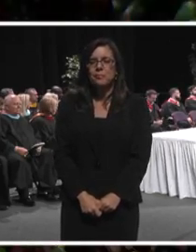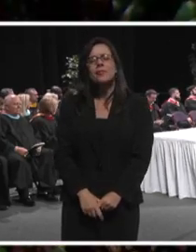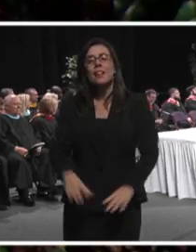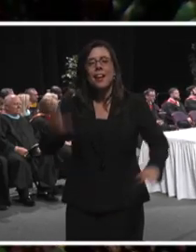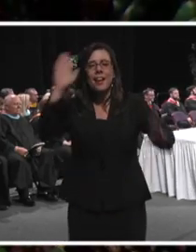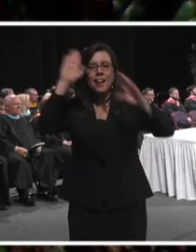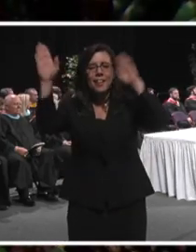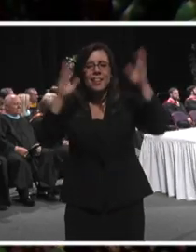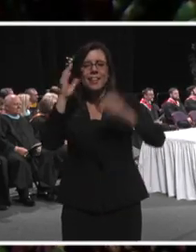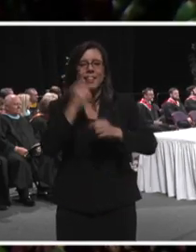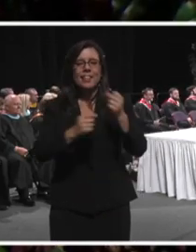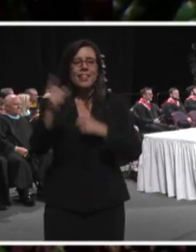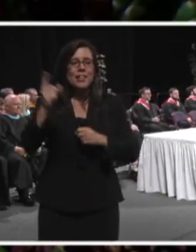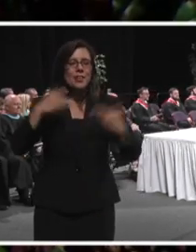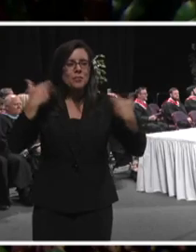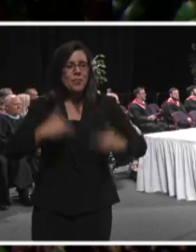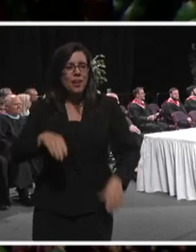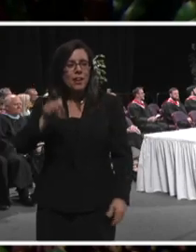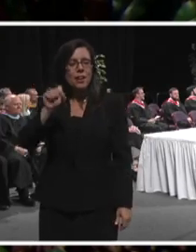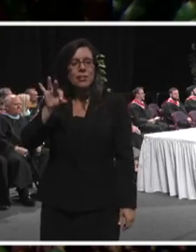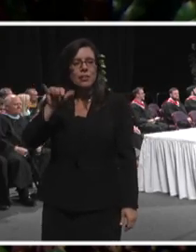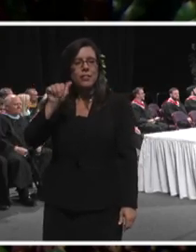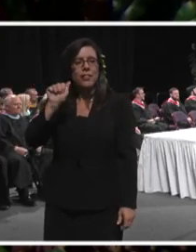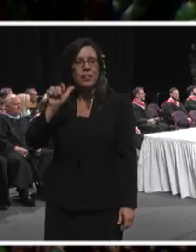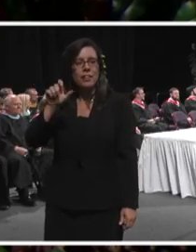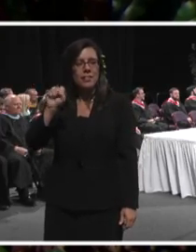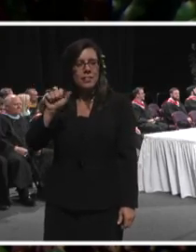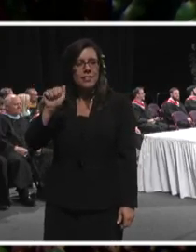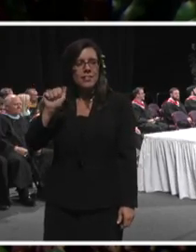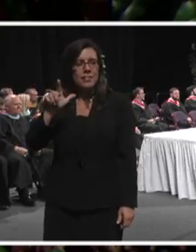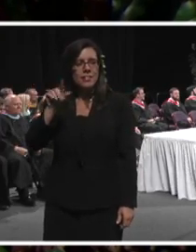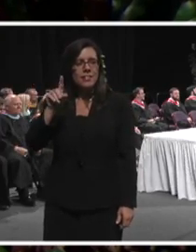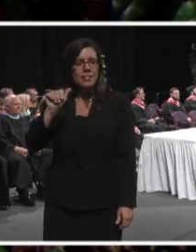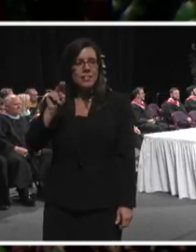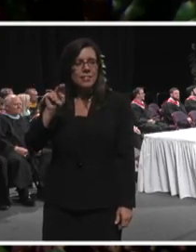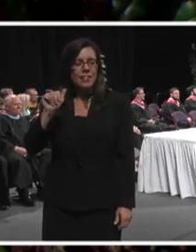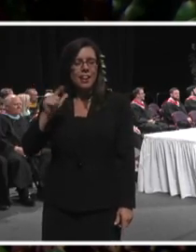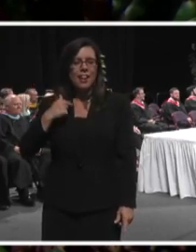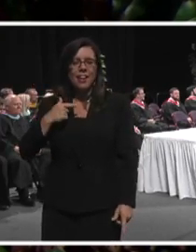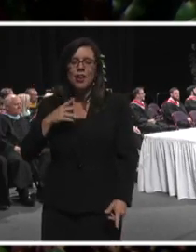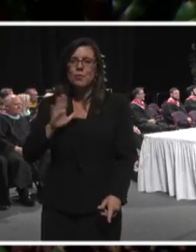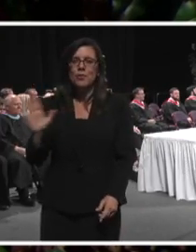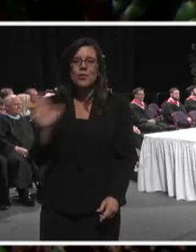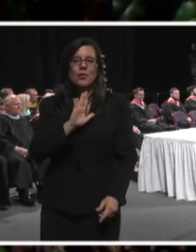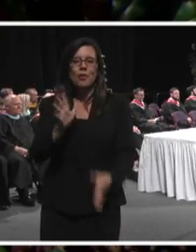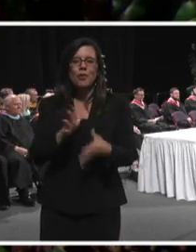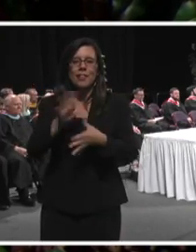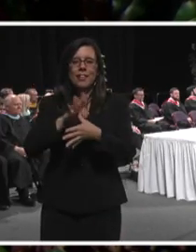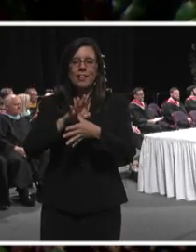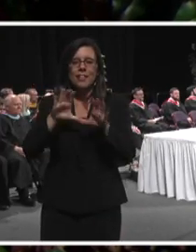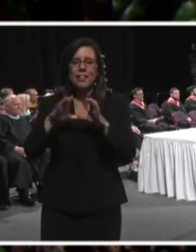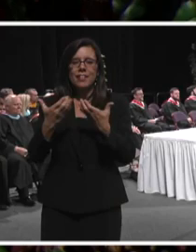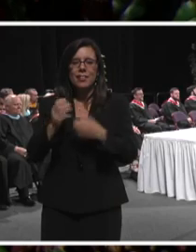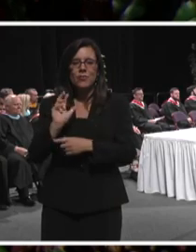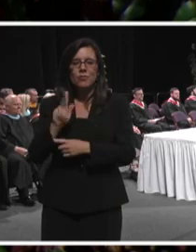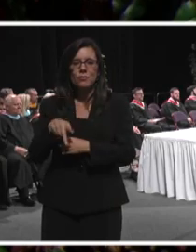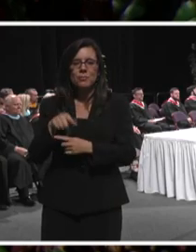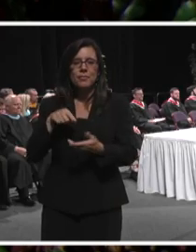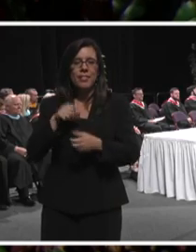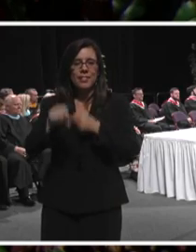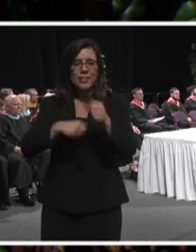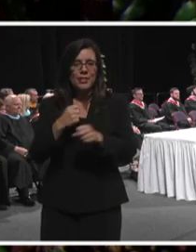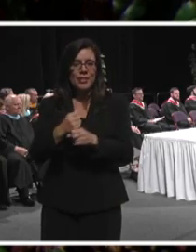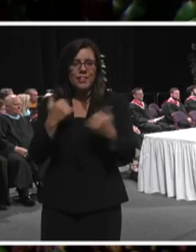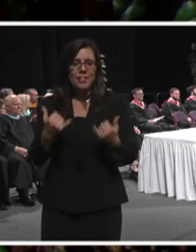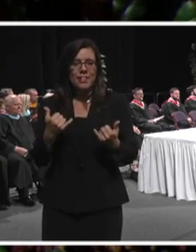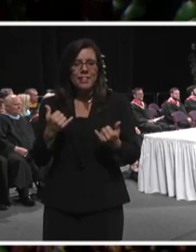Hello, everyone. My name is Sophia Saldana, and I have had the pleasure of being your senior class vice president this year. And now I have